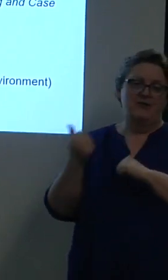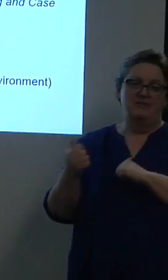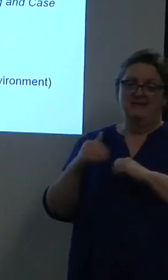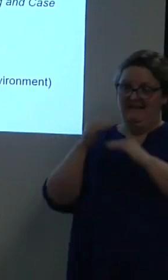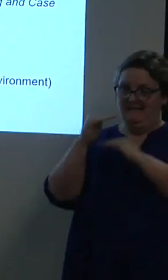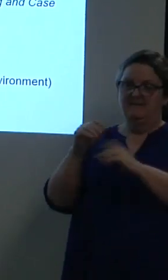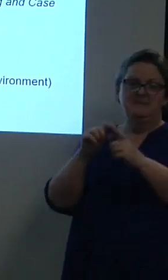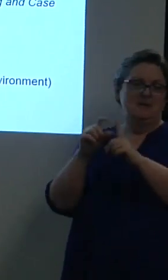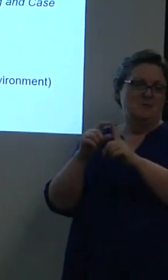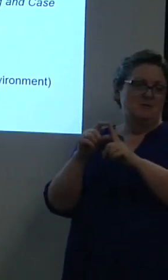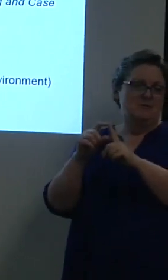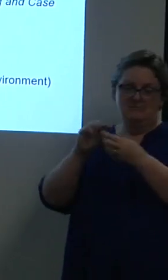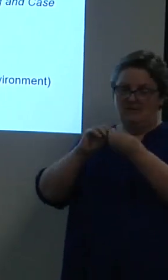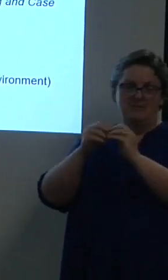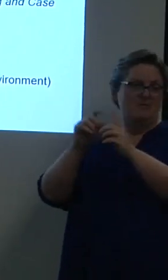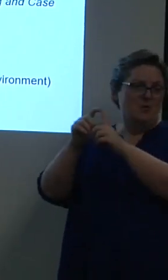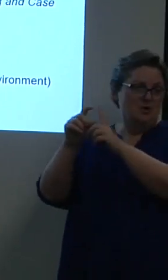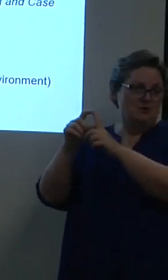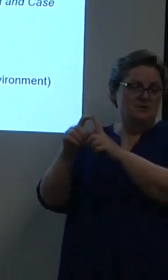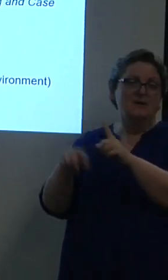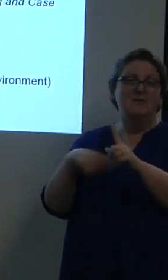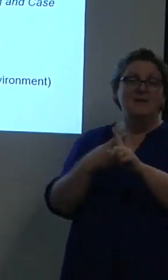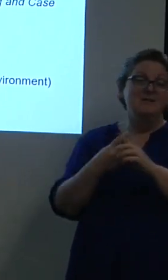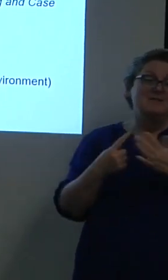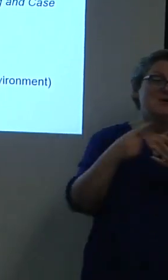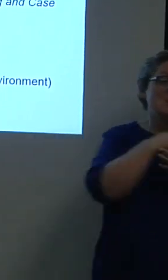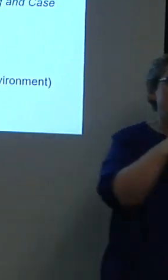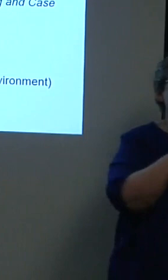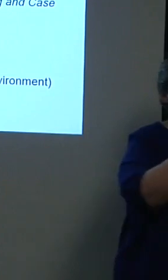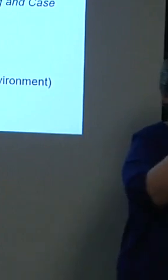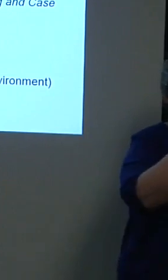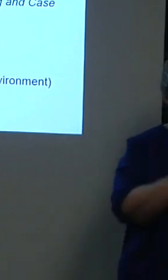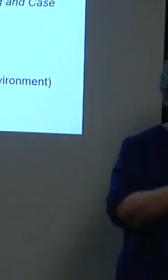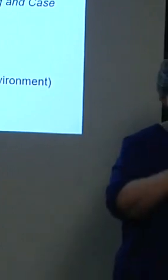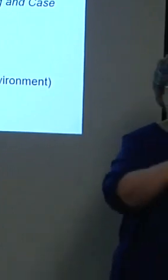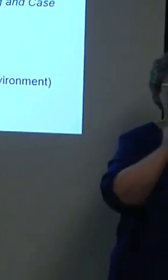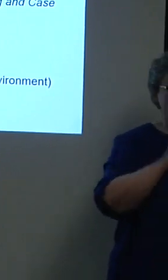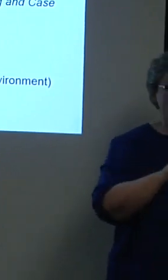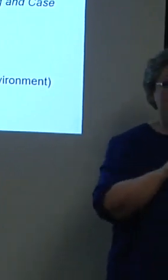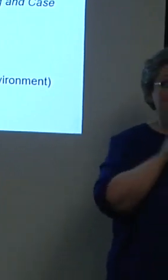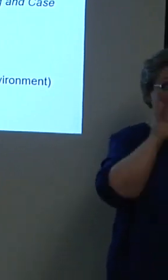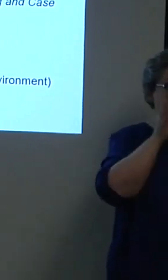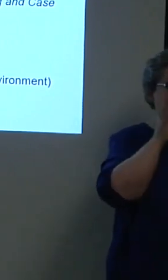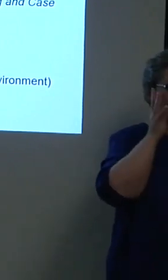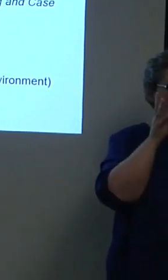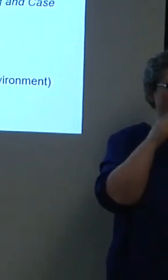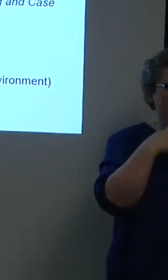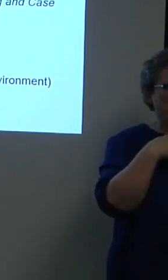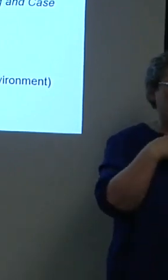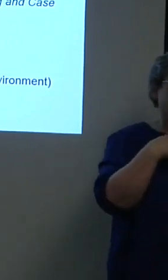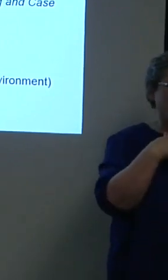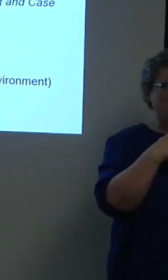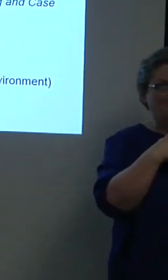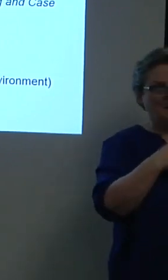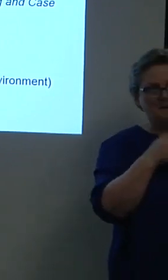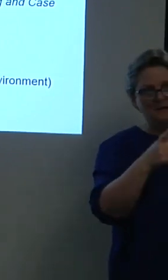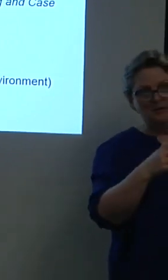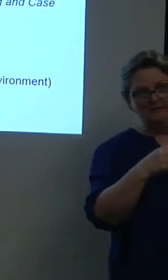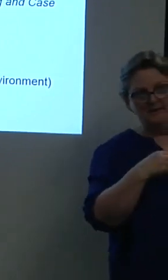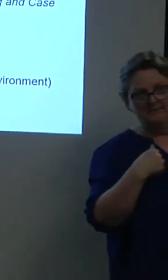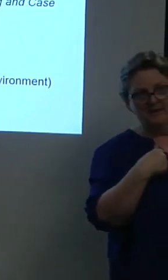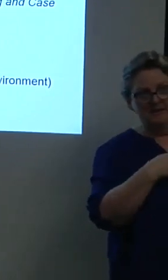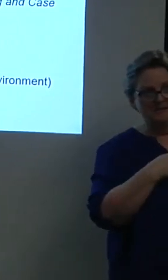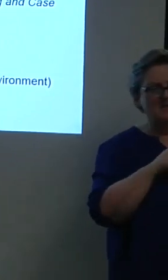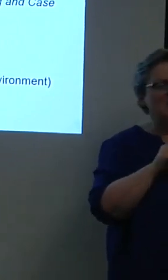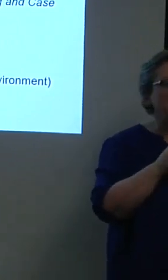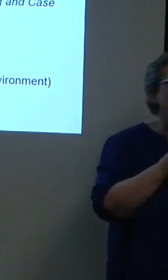words. They also have a reviewer template. So it means that when our students create them and they want to know if they're likely to be able to get it in there,